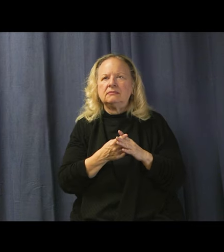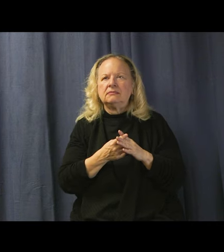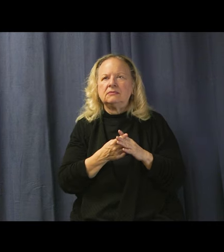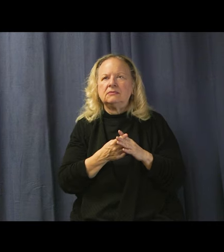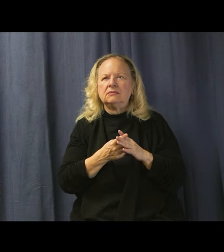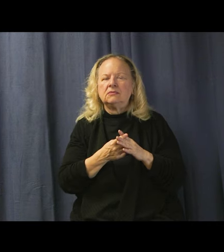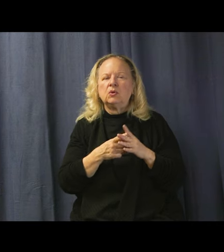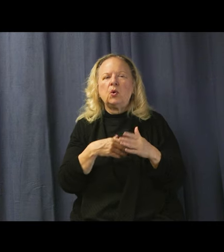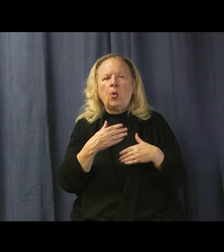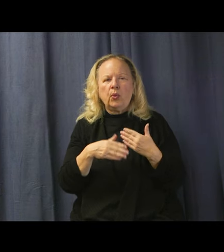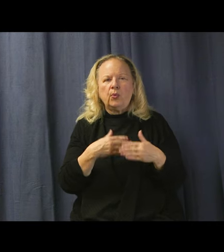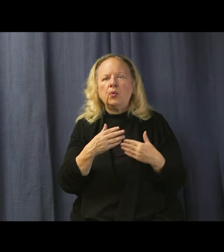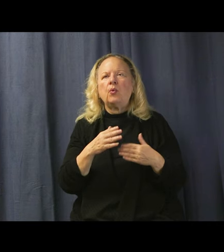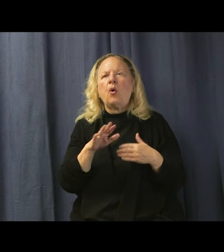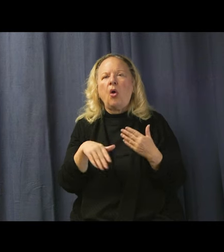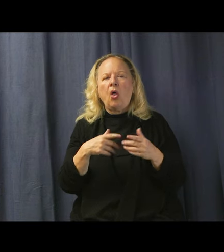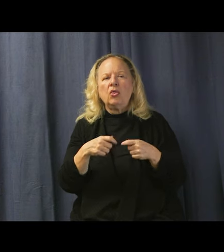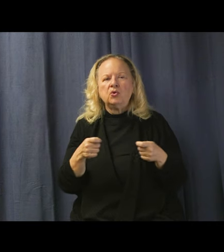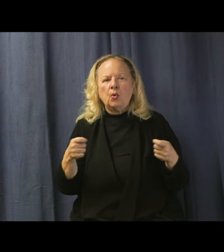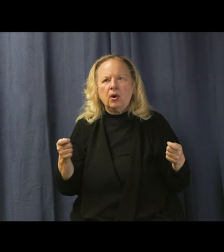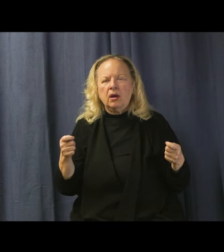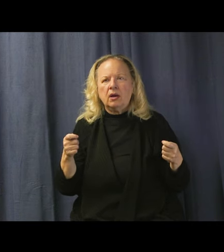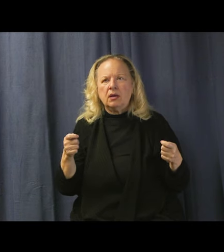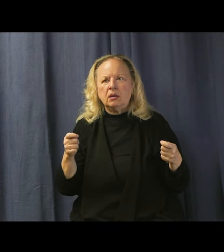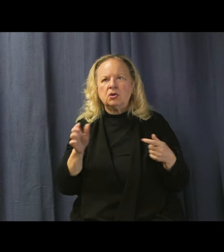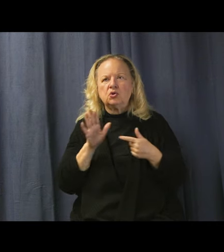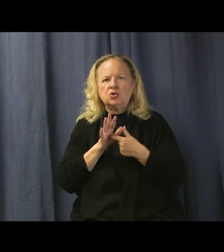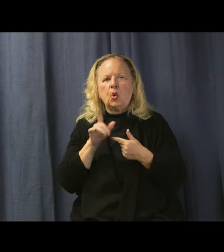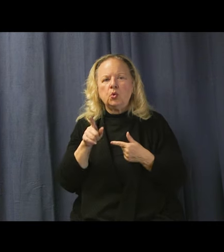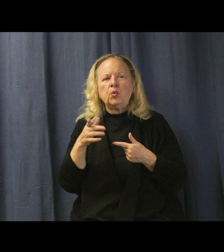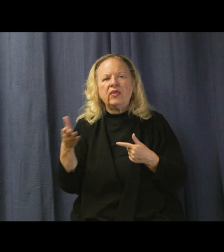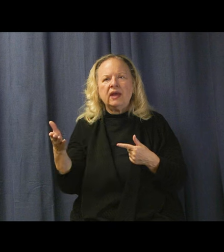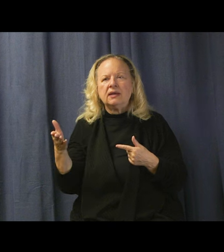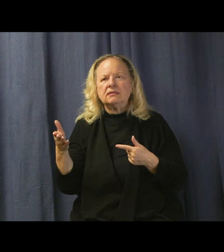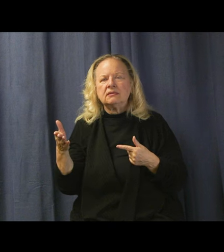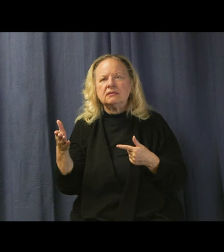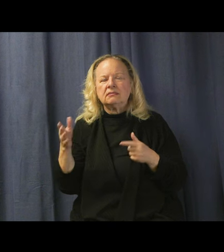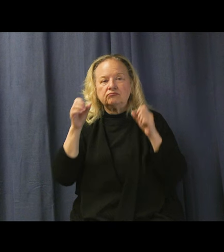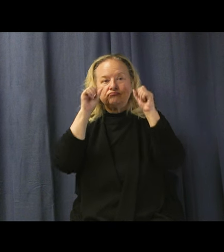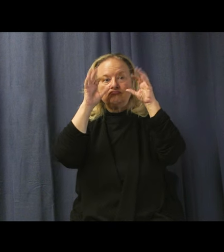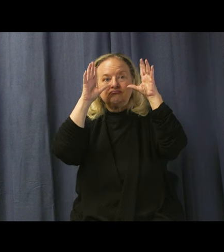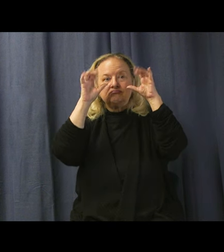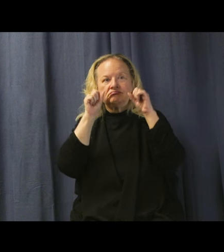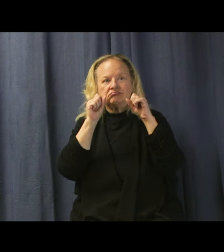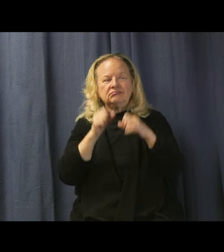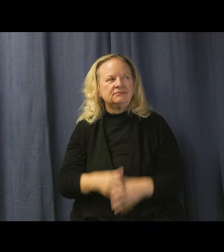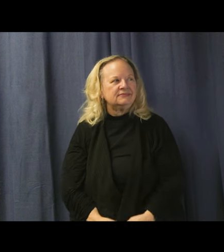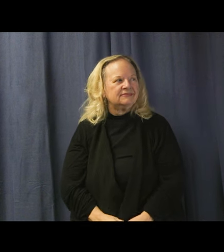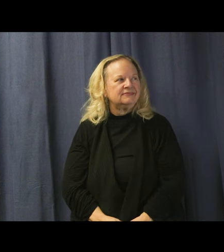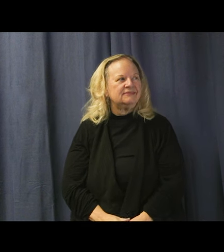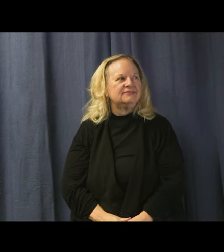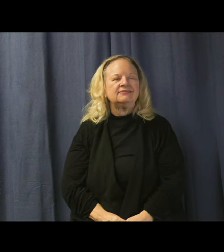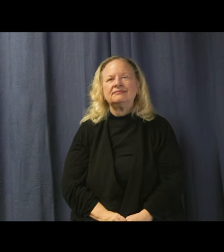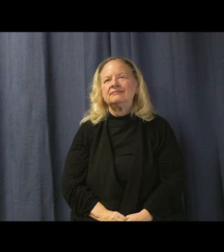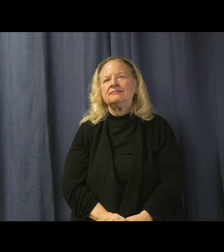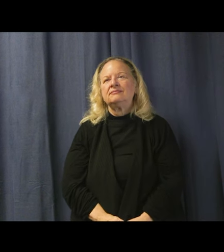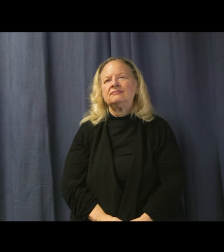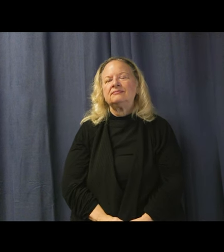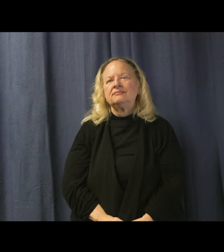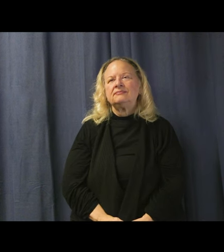as we go through all the Torah portions, and we're going to show you things that you have not seen.